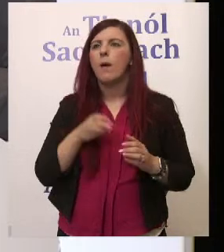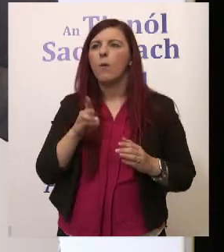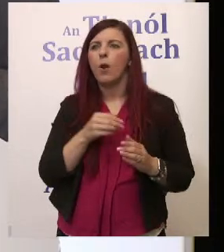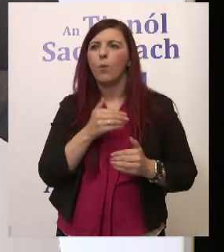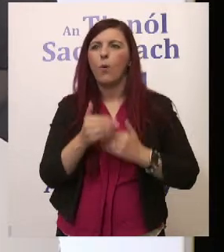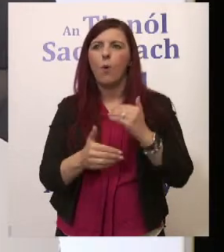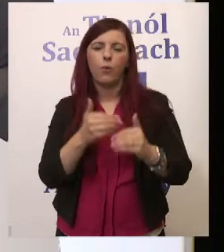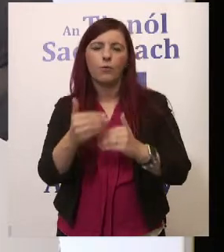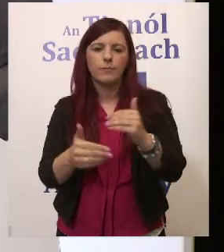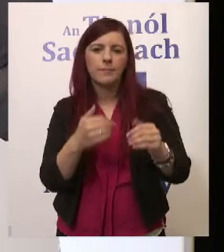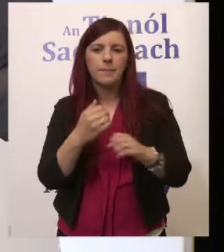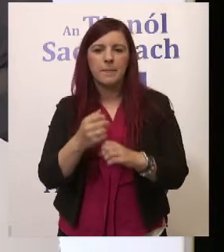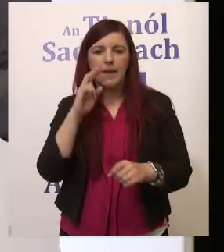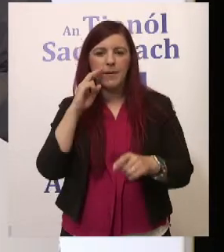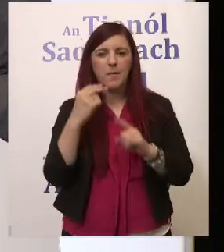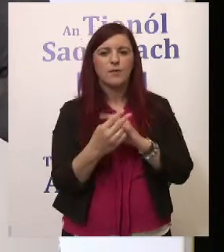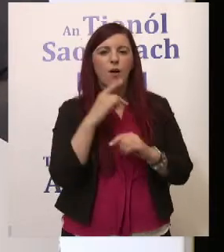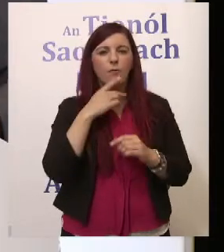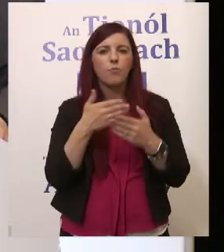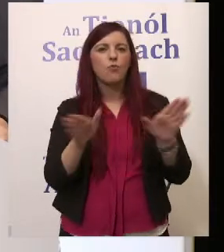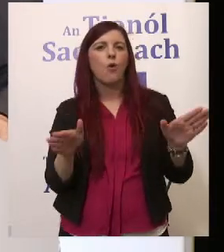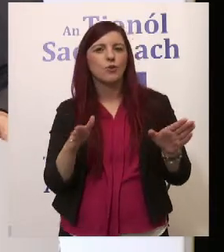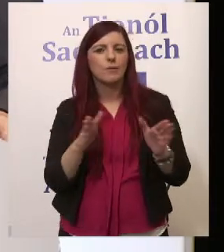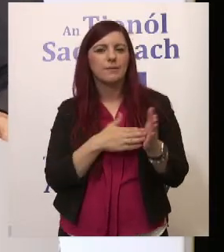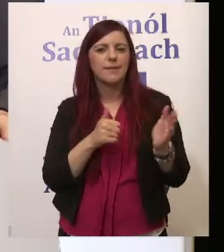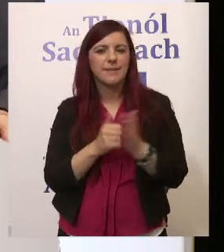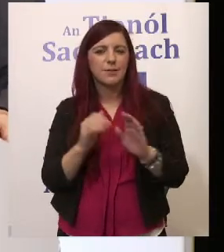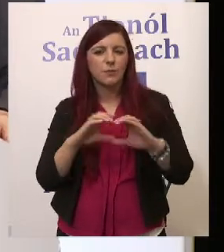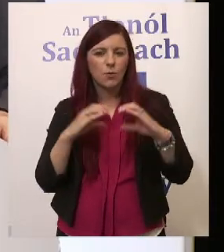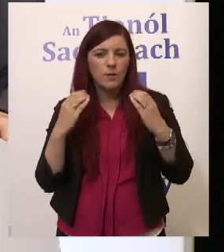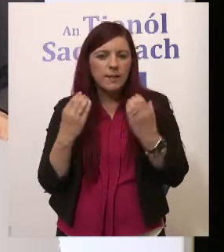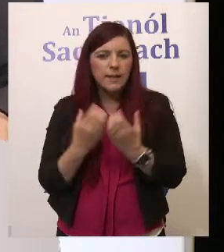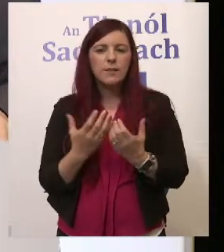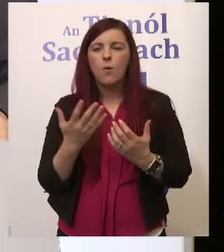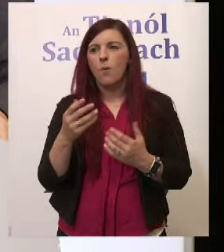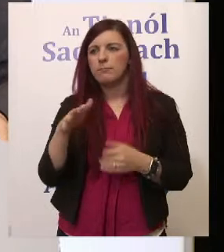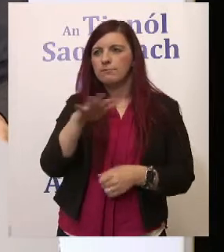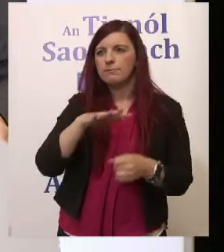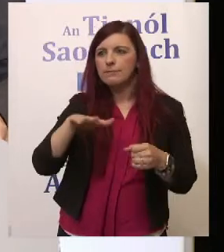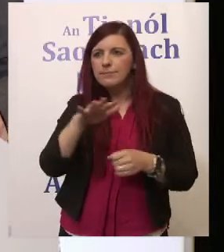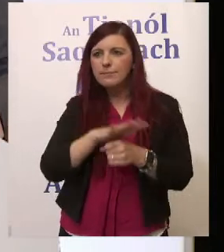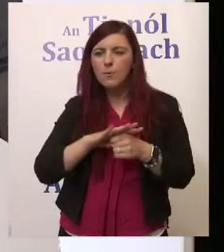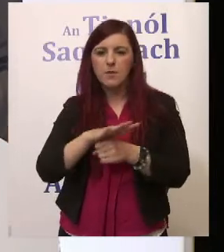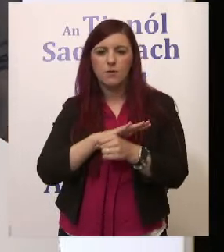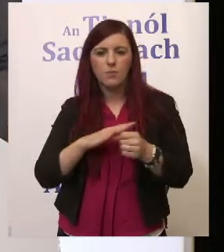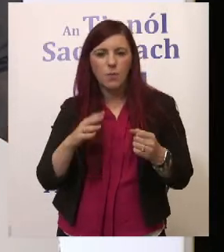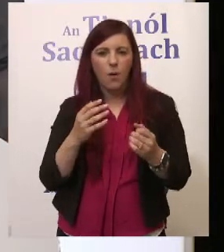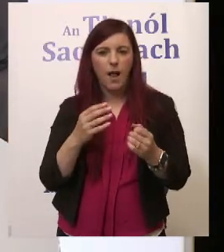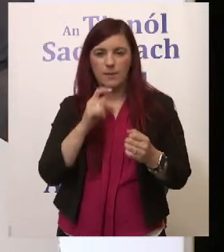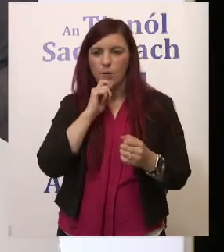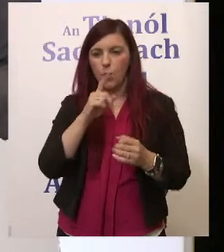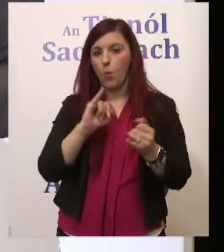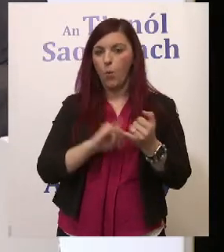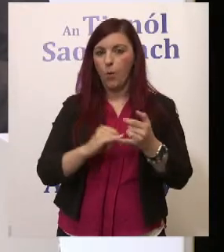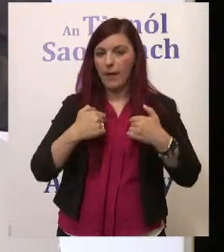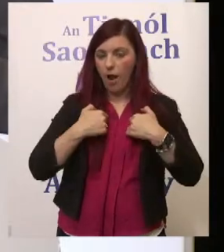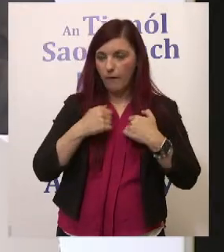elements from the perspective of the broader business community. In a scene setting, explain who Chambers Ireland are,